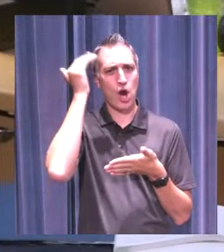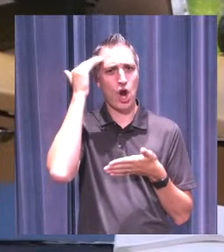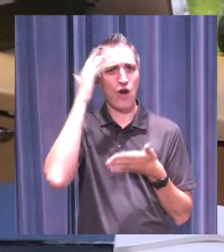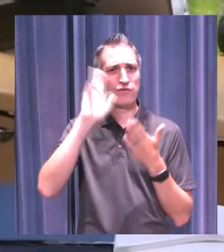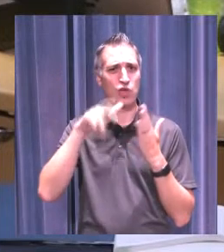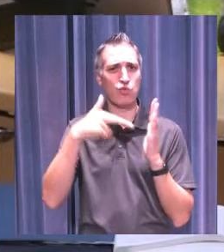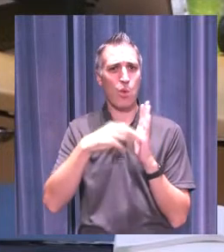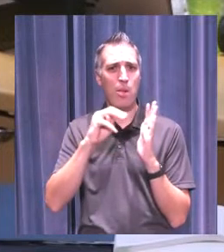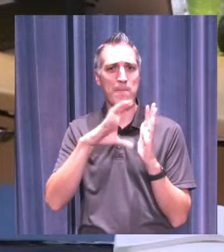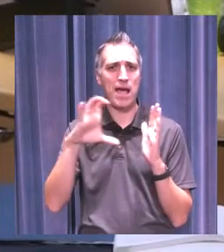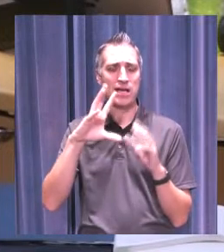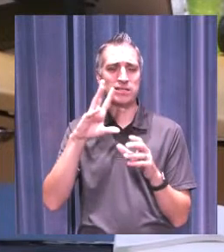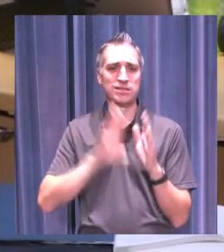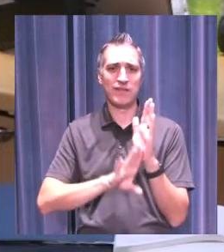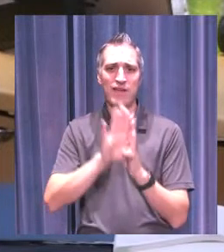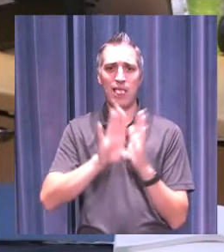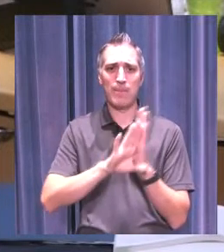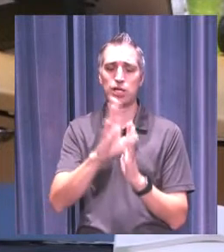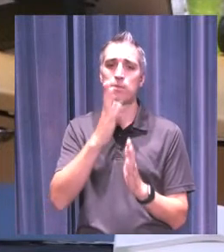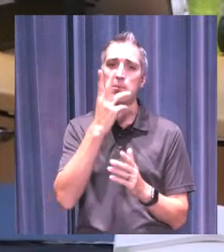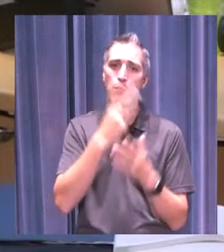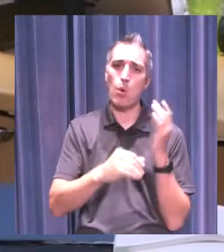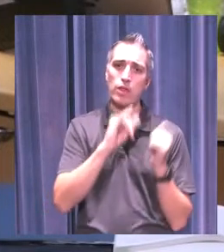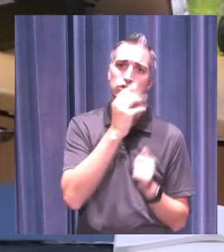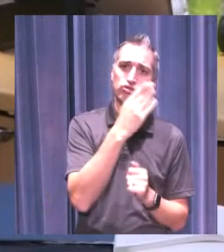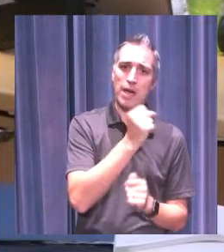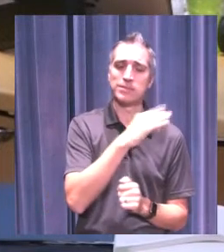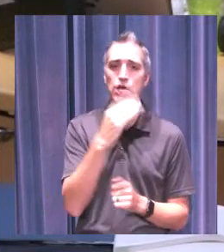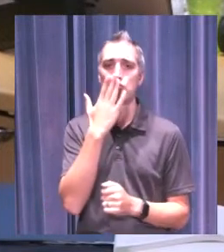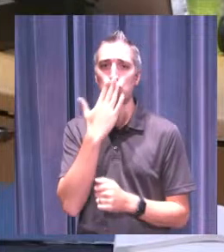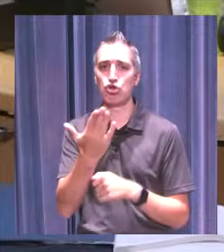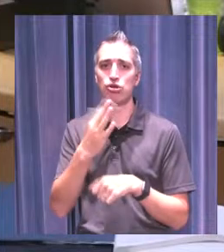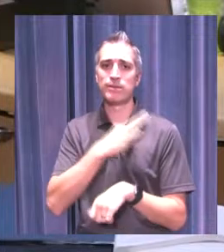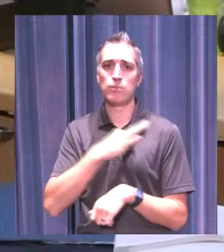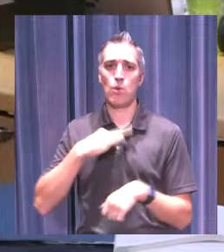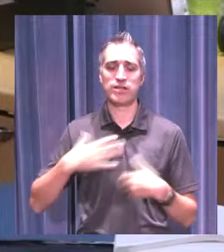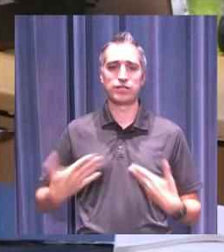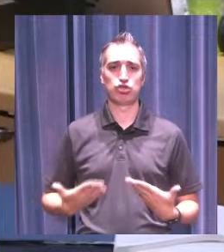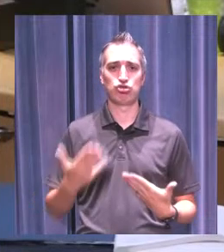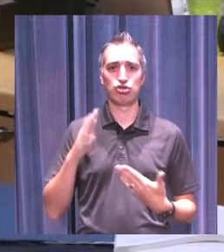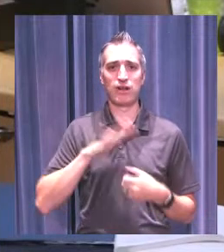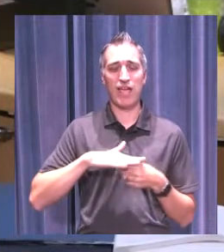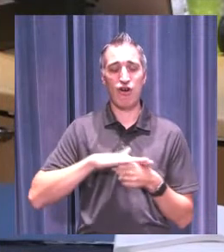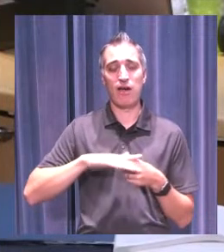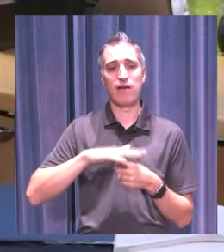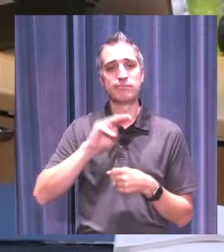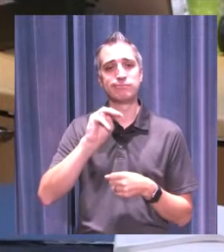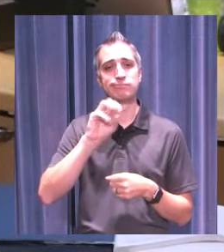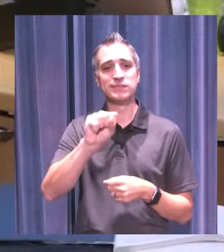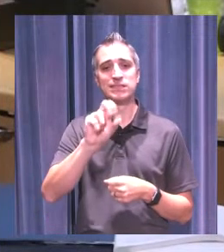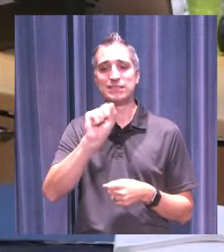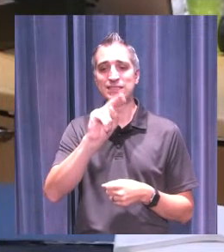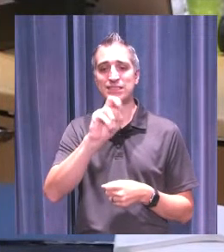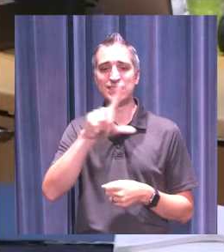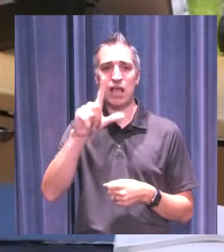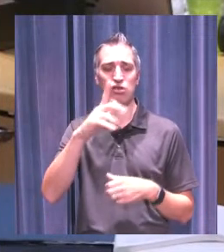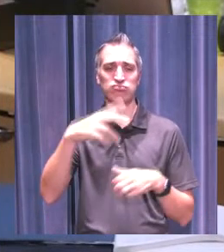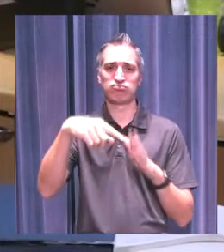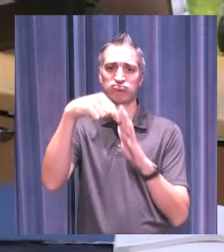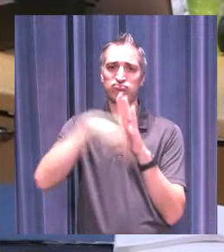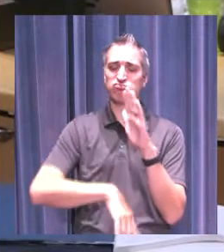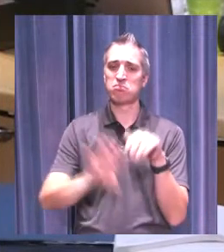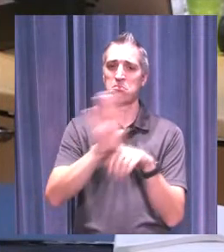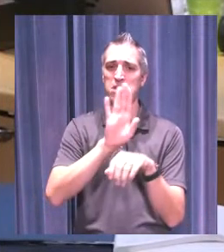of the role Mott plays in developing both jobs and good employees in the area. Ms. Snell, with her extensive business